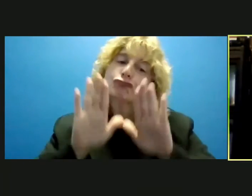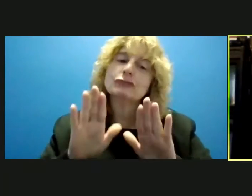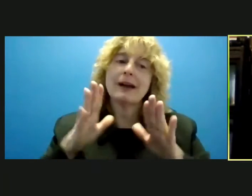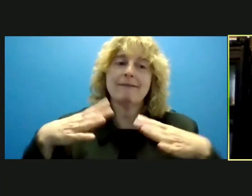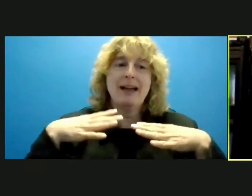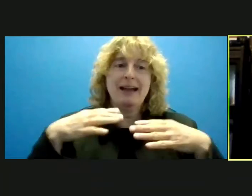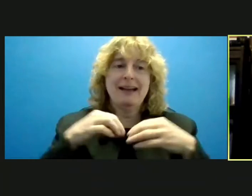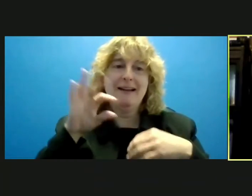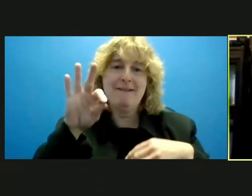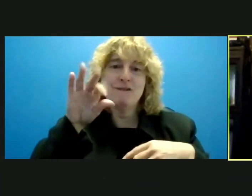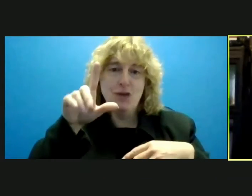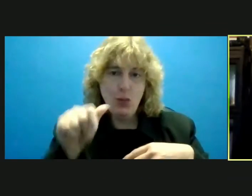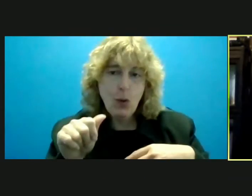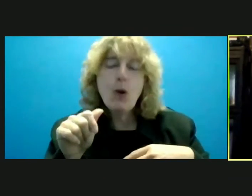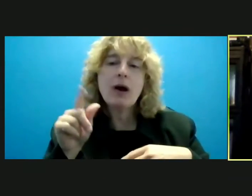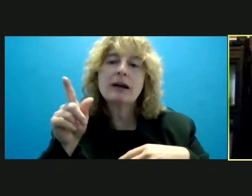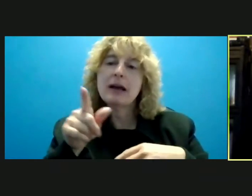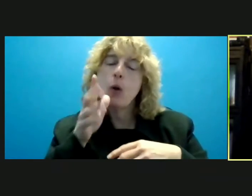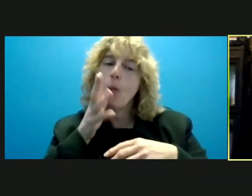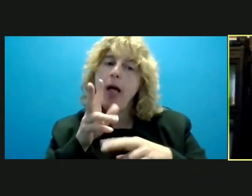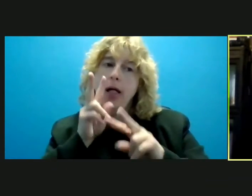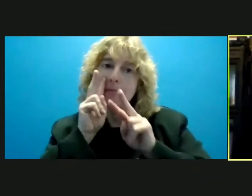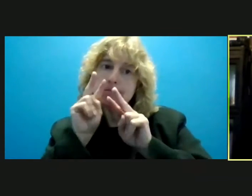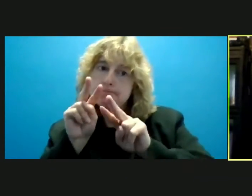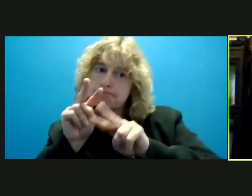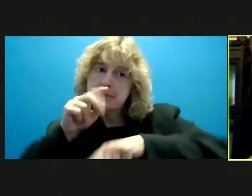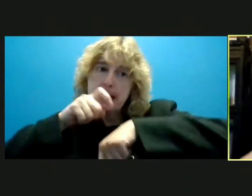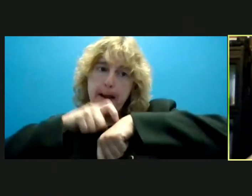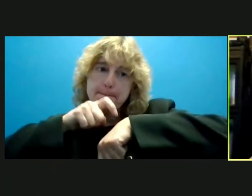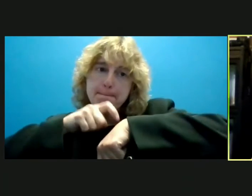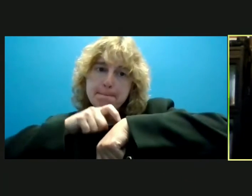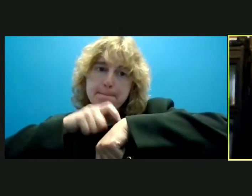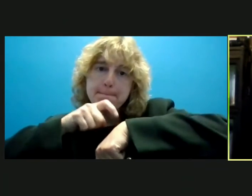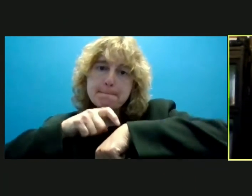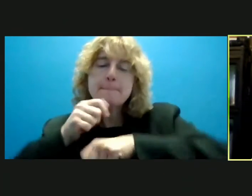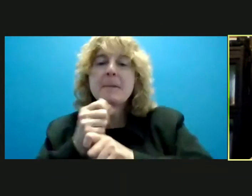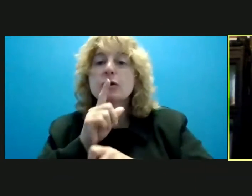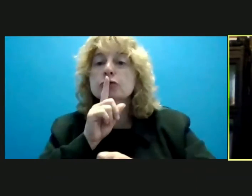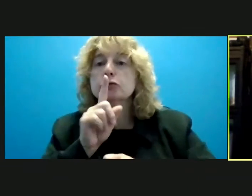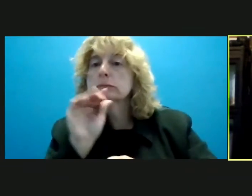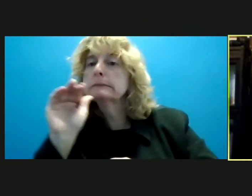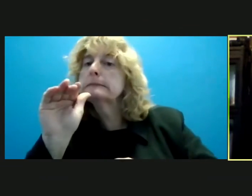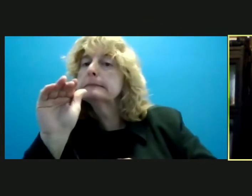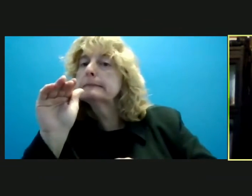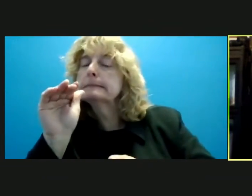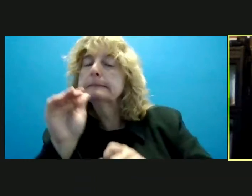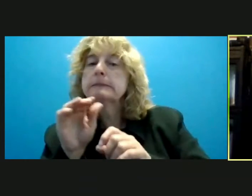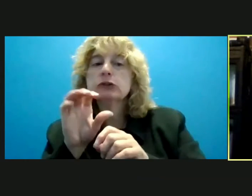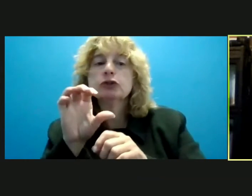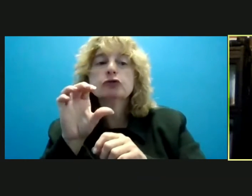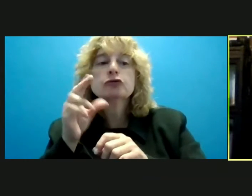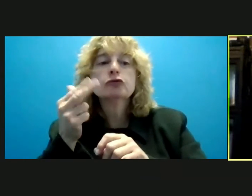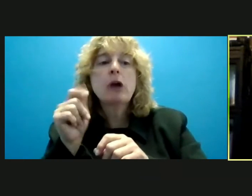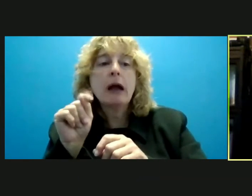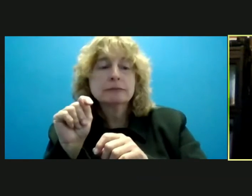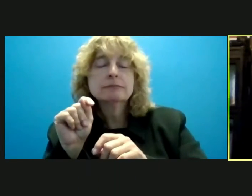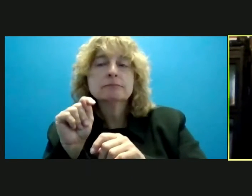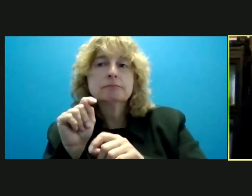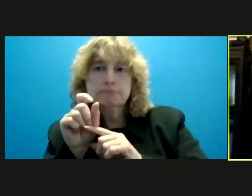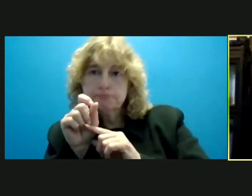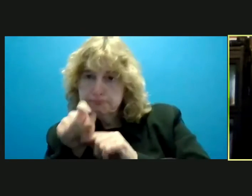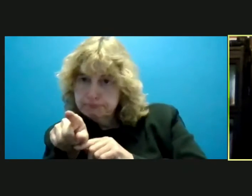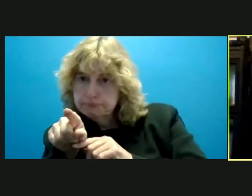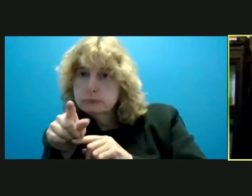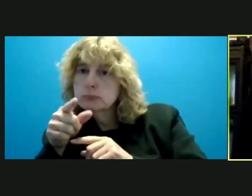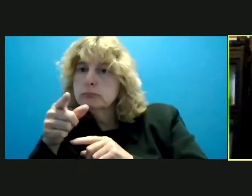In the chat, he'll remind you what your remaining time is. And if you go over your time,